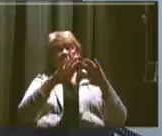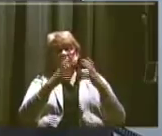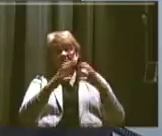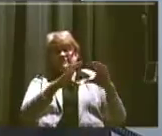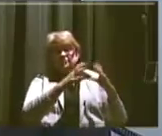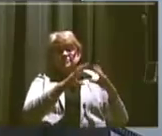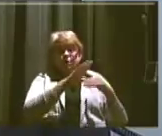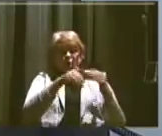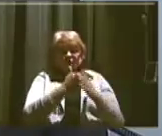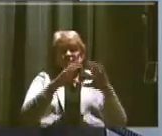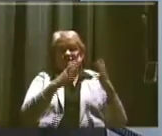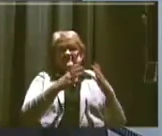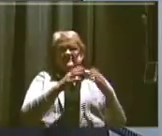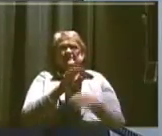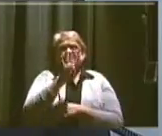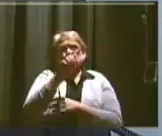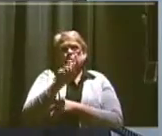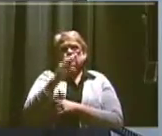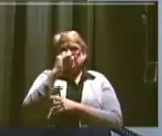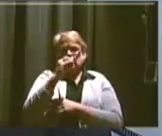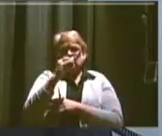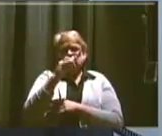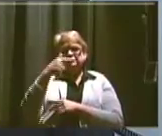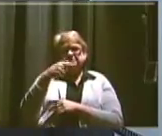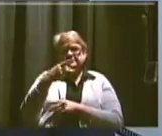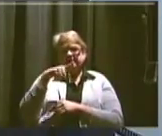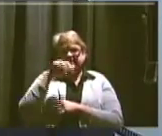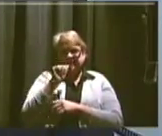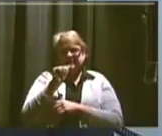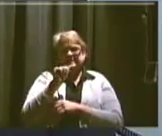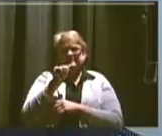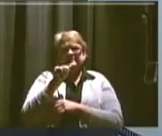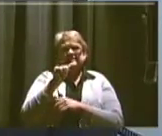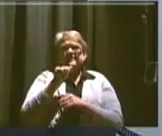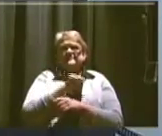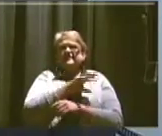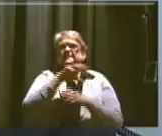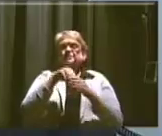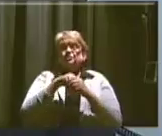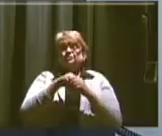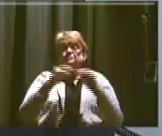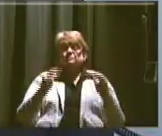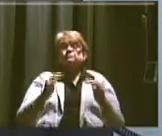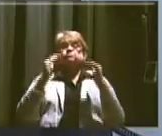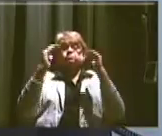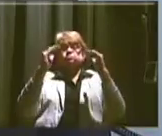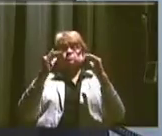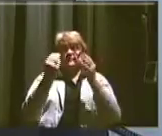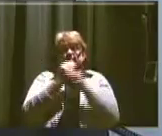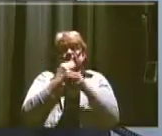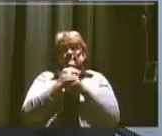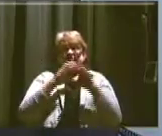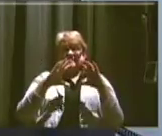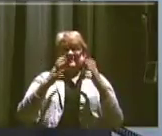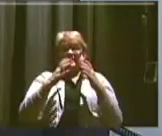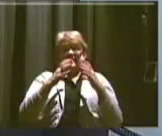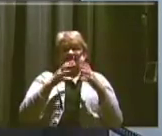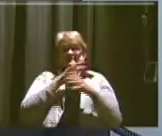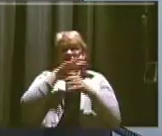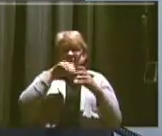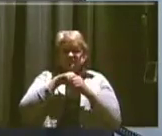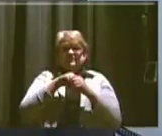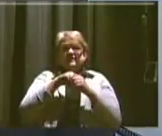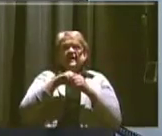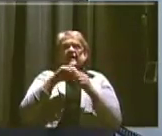all maintaining a 4.0 grade point average, which includes an accelerated math class combining Algebra